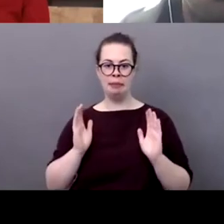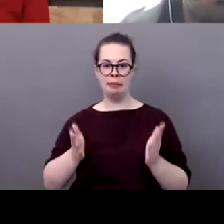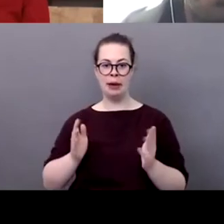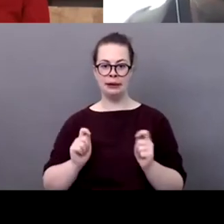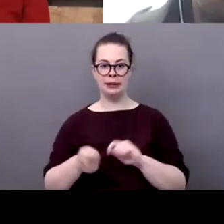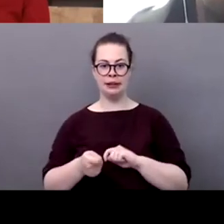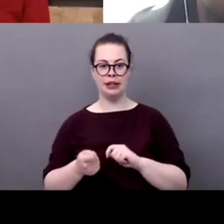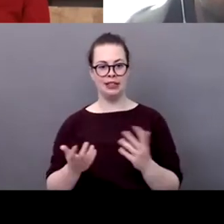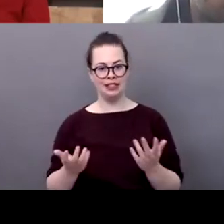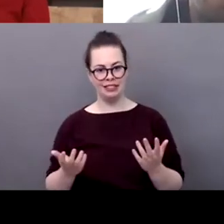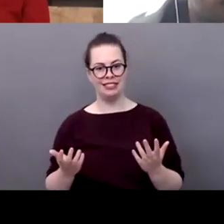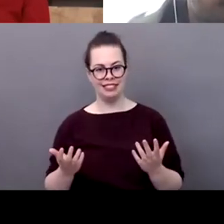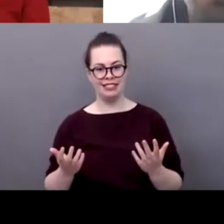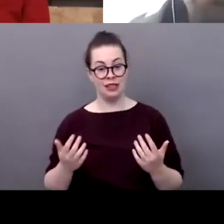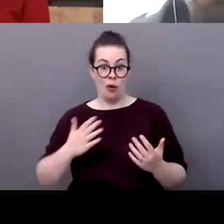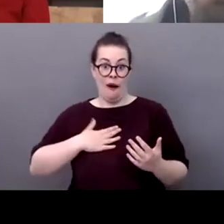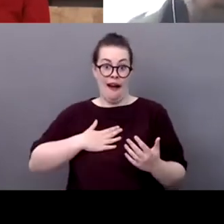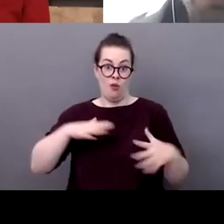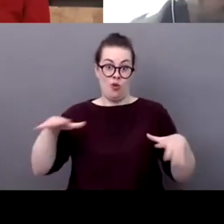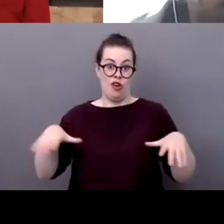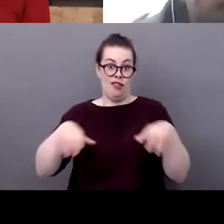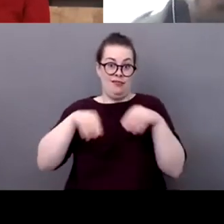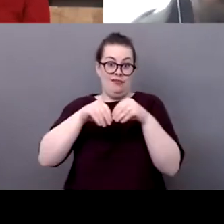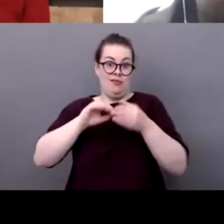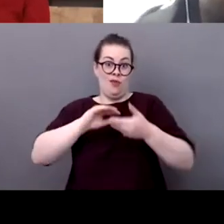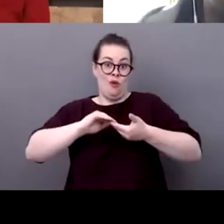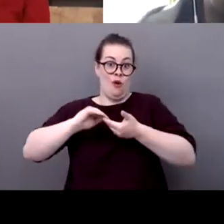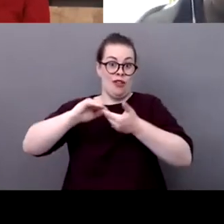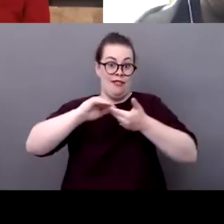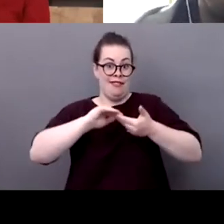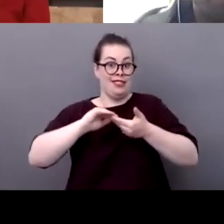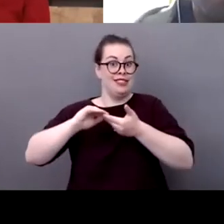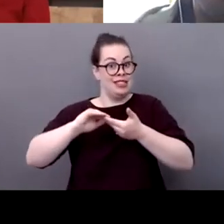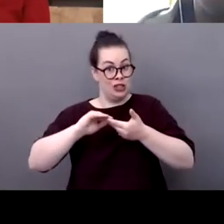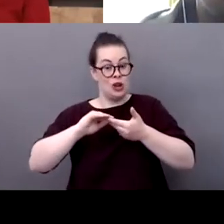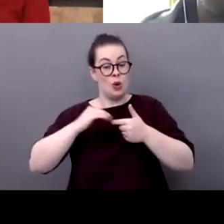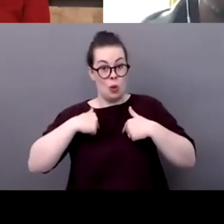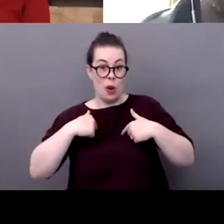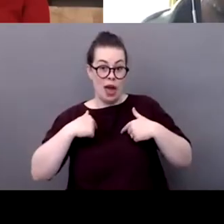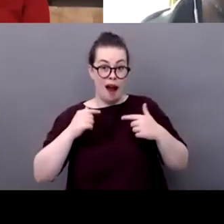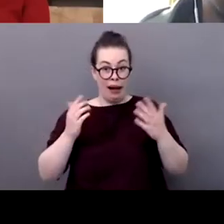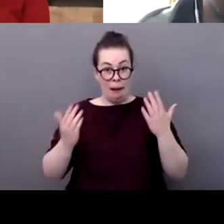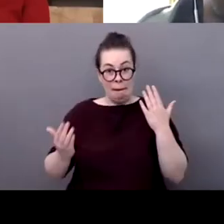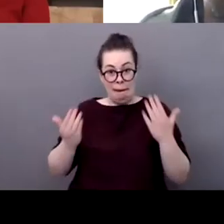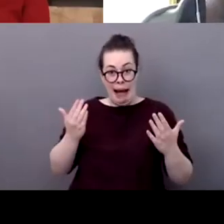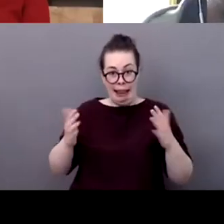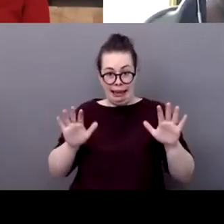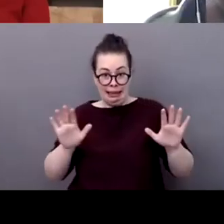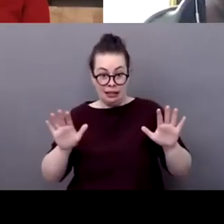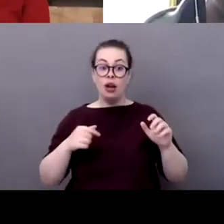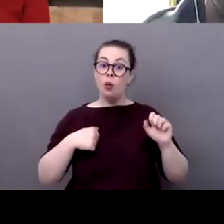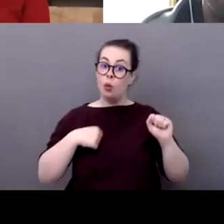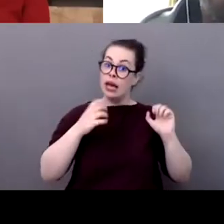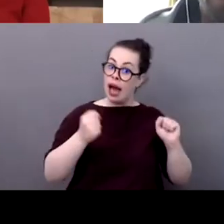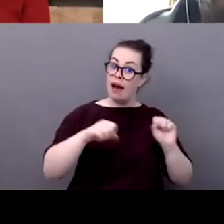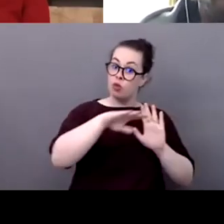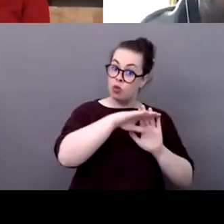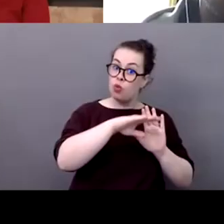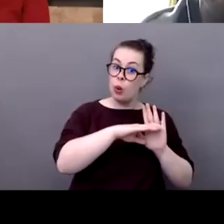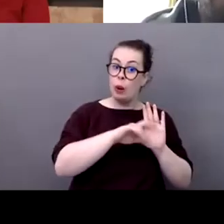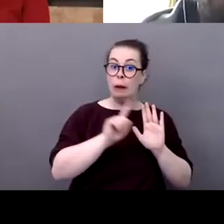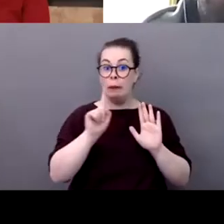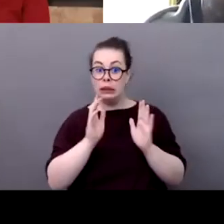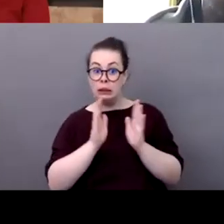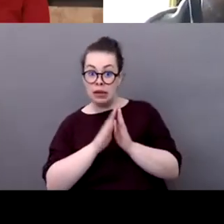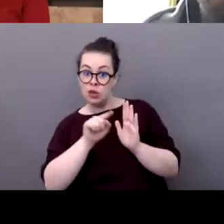of our association on that, trying to say, okay, there are rules, but there are positive impacts. You can measure your impact, you can